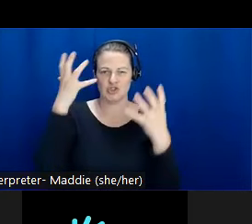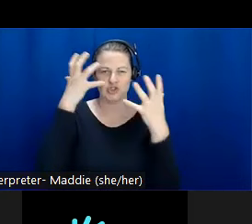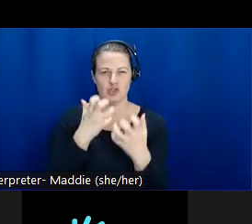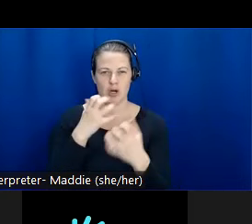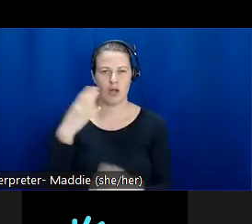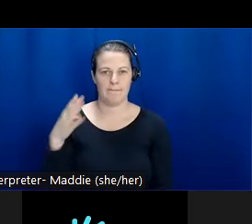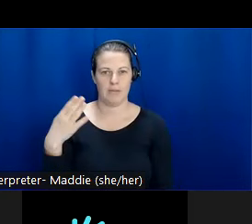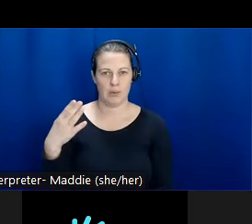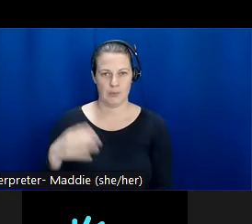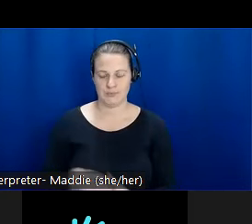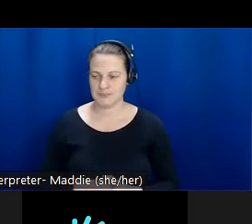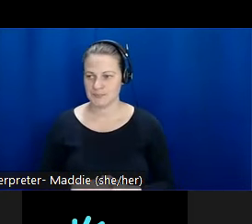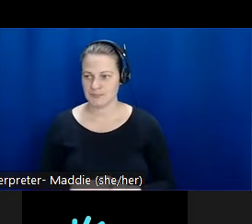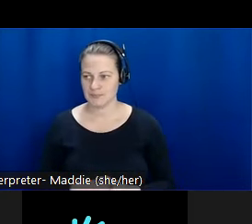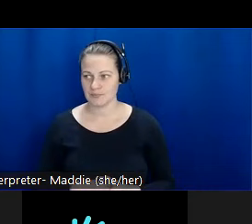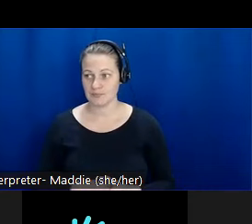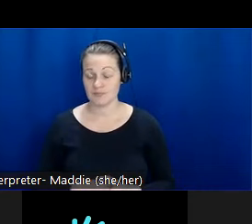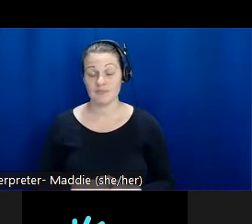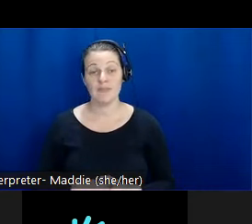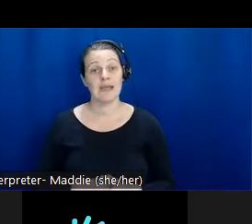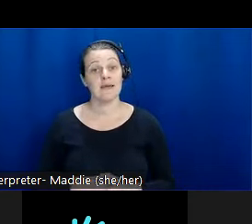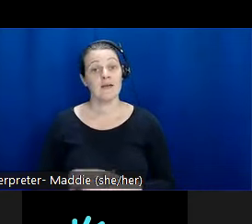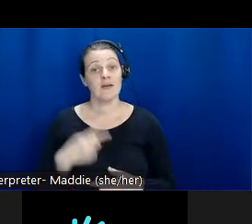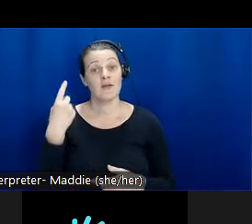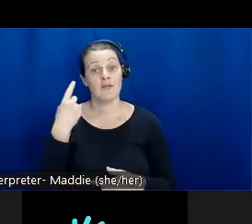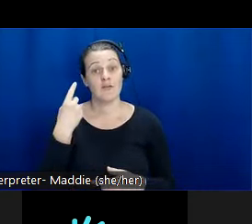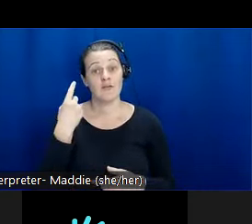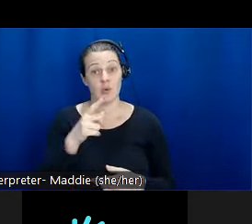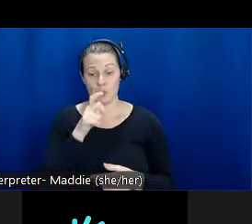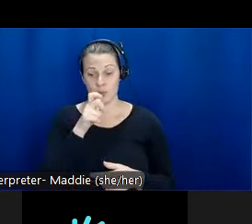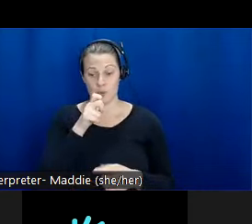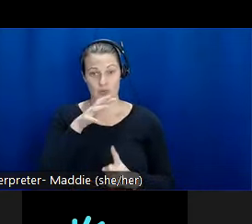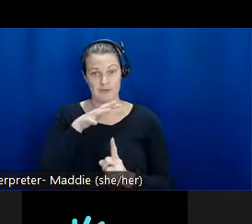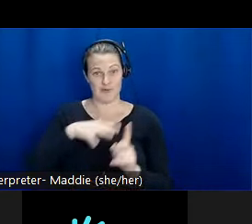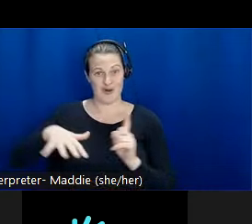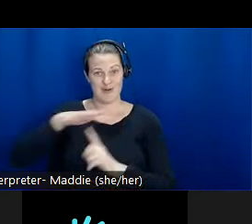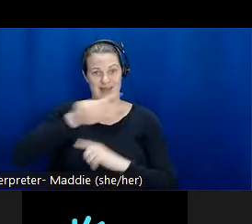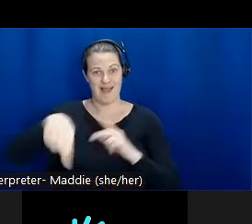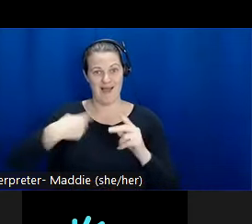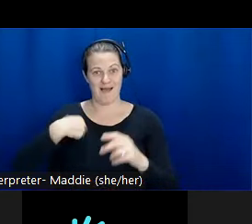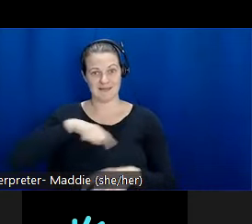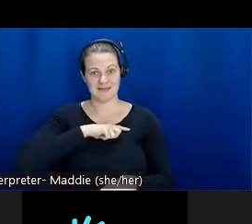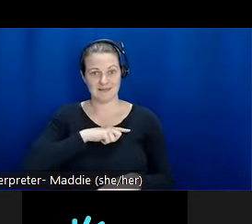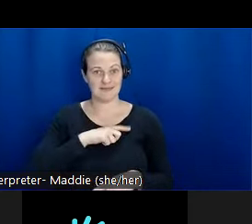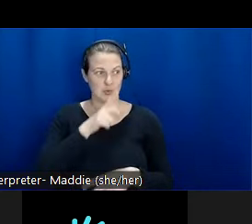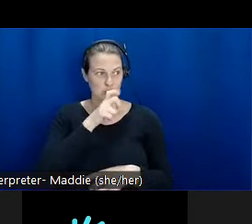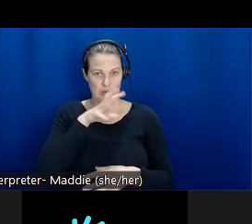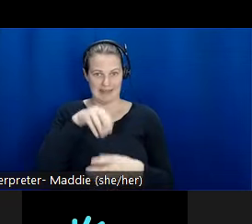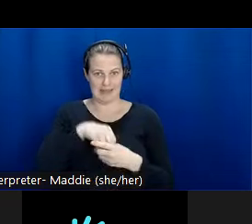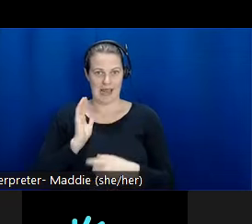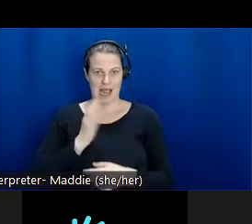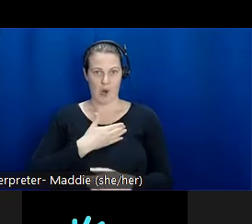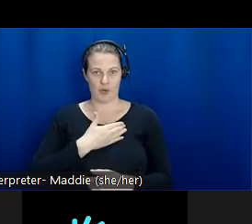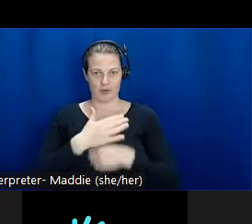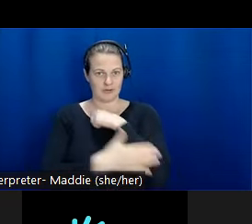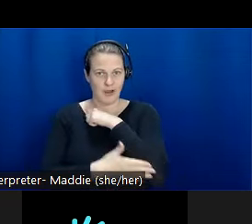To give us a better idea of our friends and neighbors who have vision loss, who that looks like in our country, I wanted to